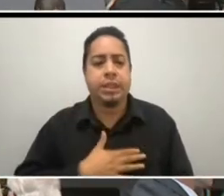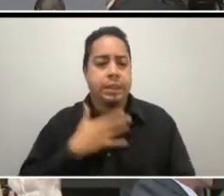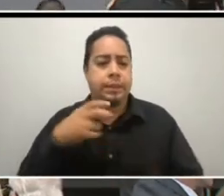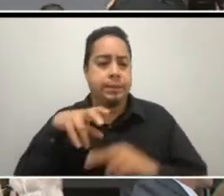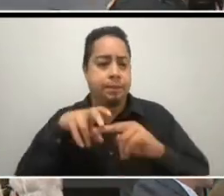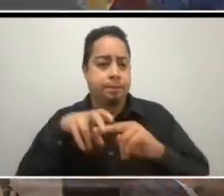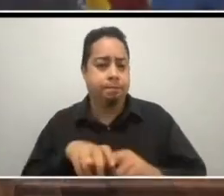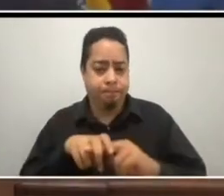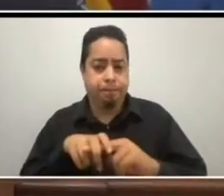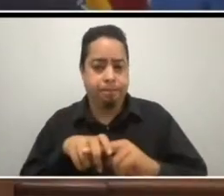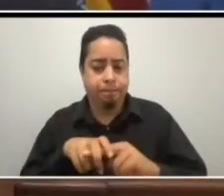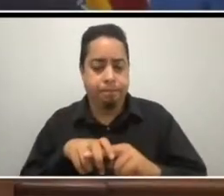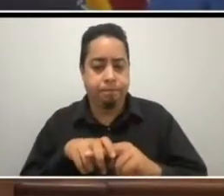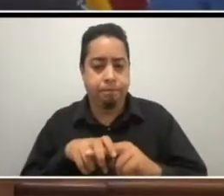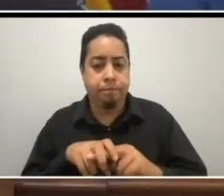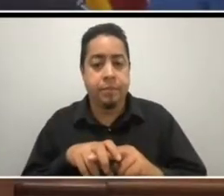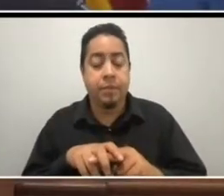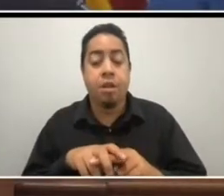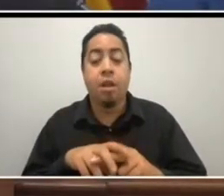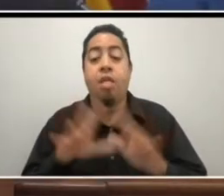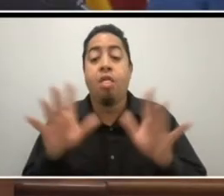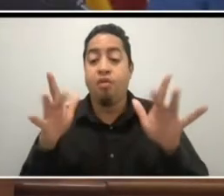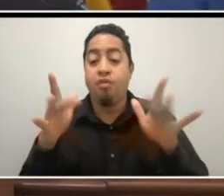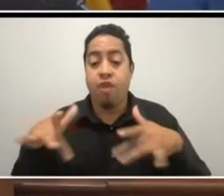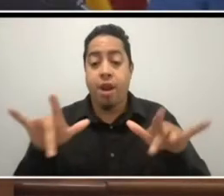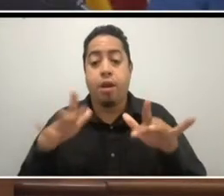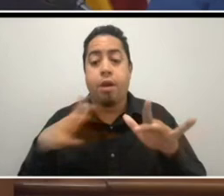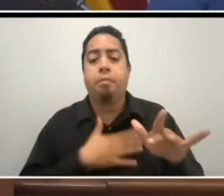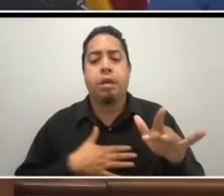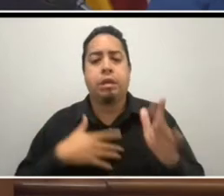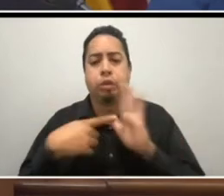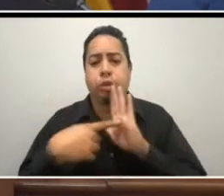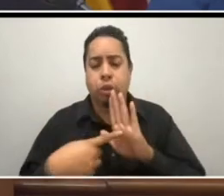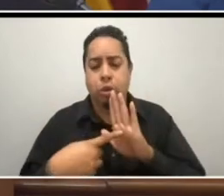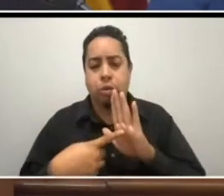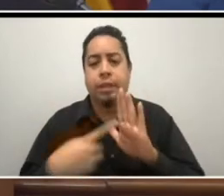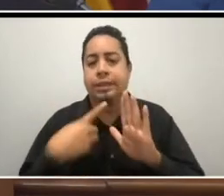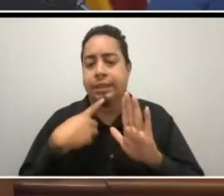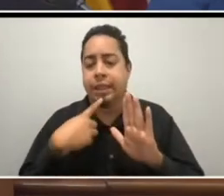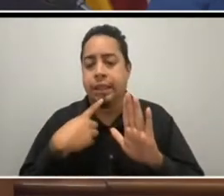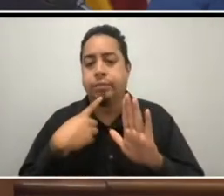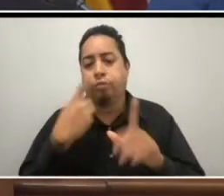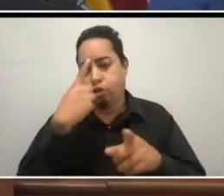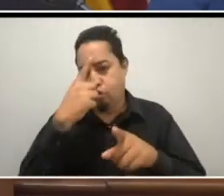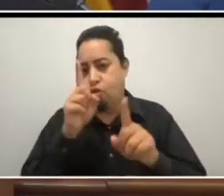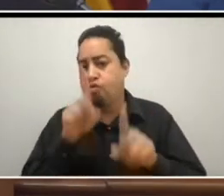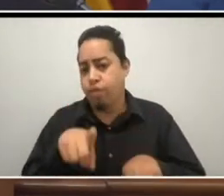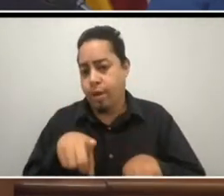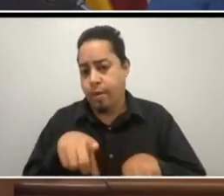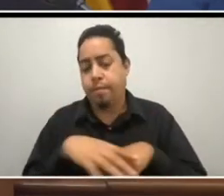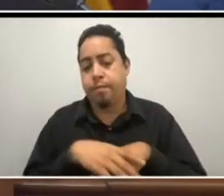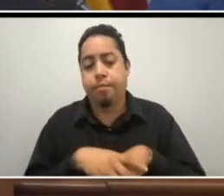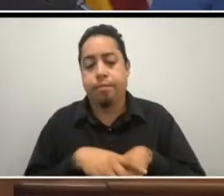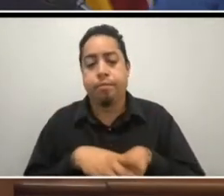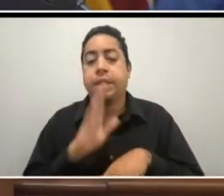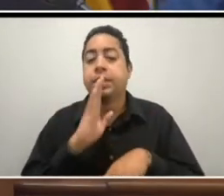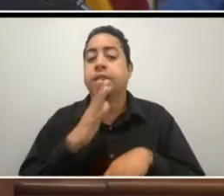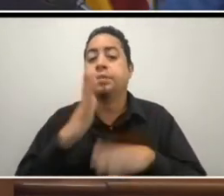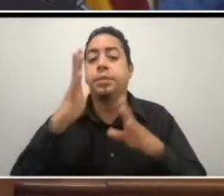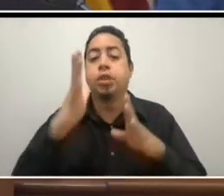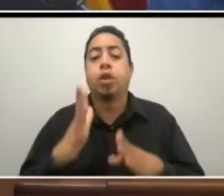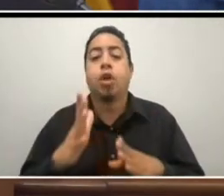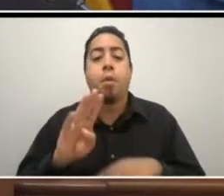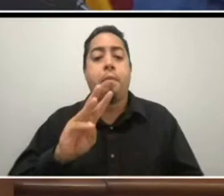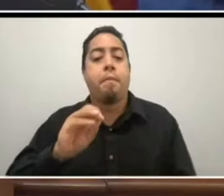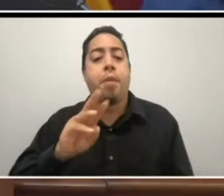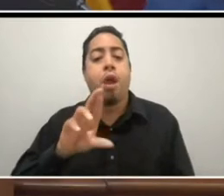Let the record reflect that the witnesses answered in the affirmative. Speaker Bowers, thank you for being with us